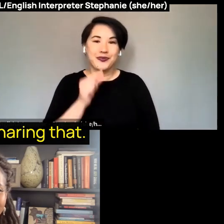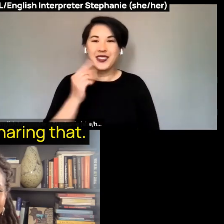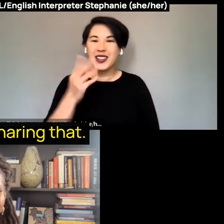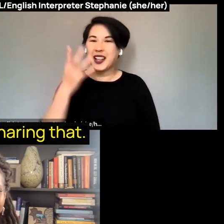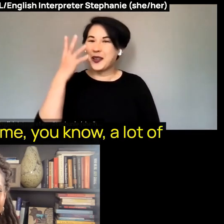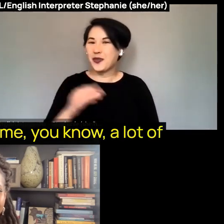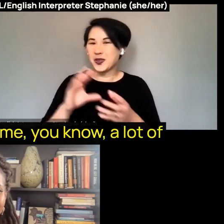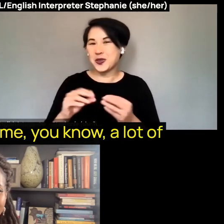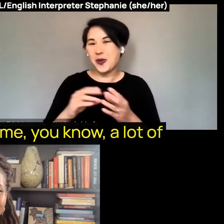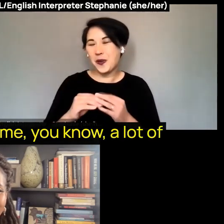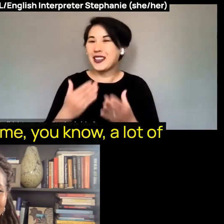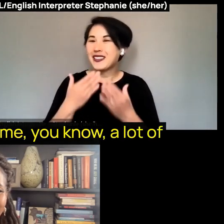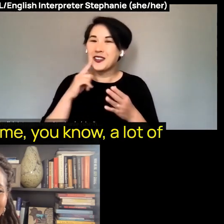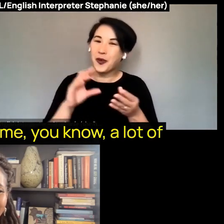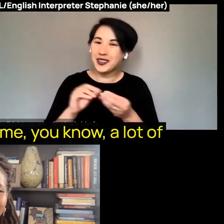for sharing that.